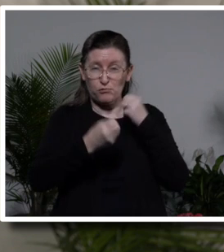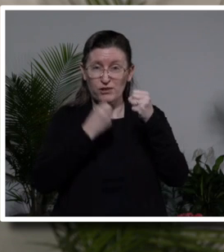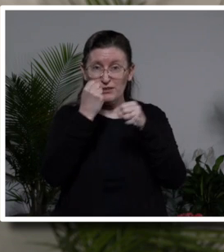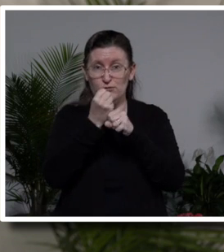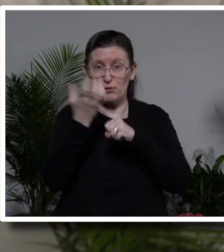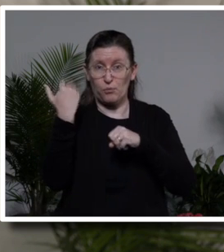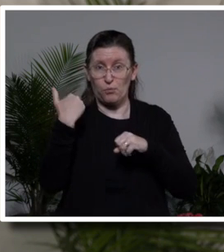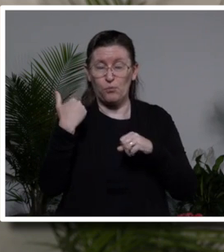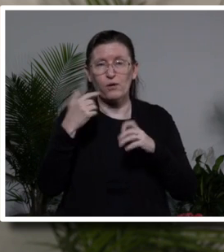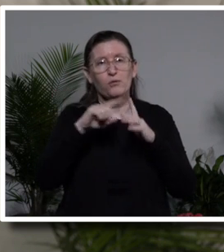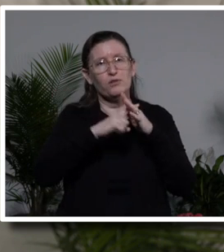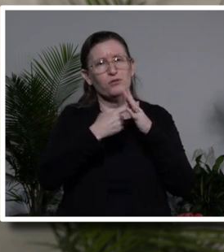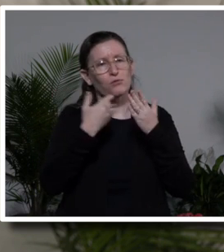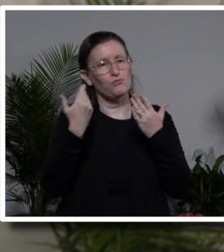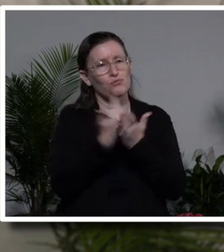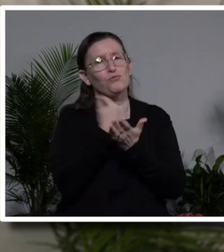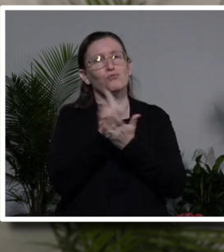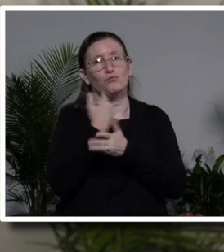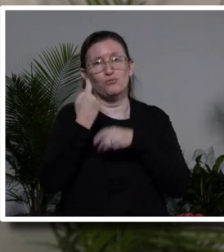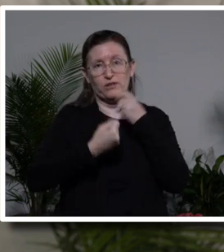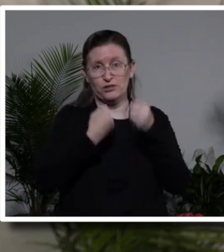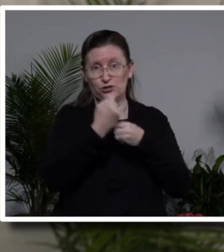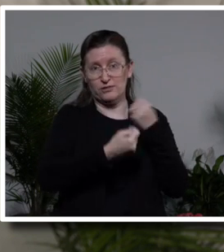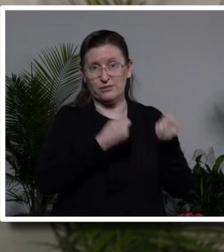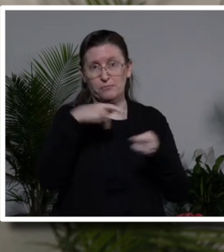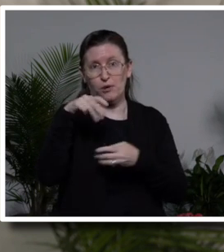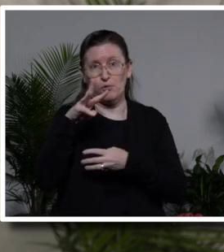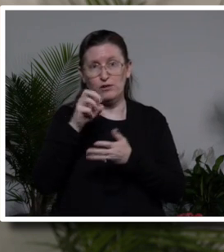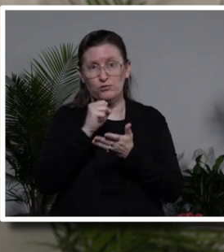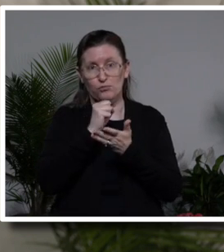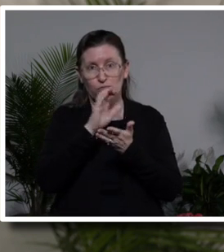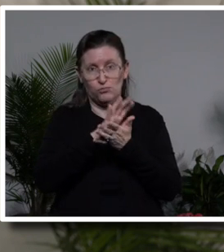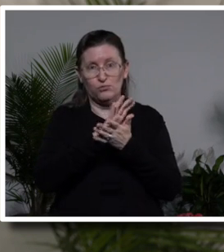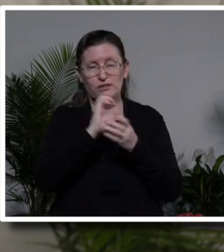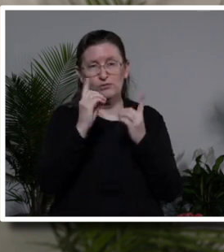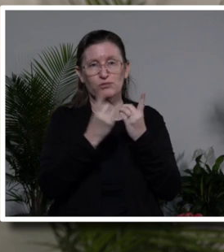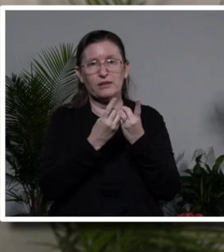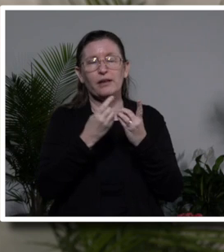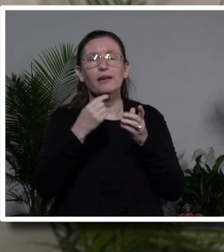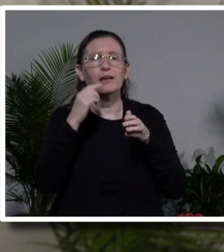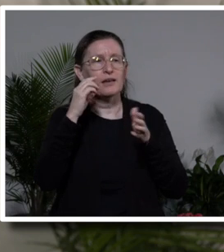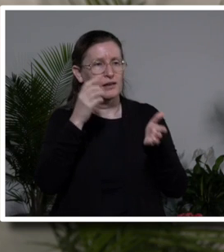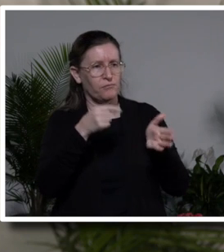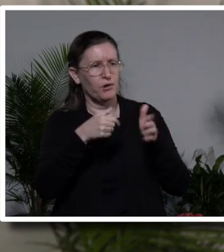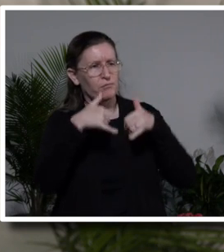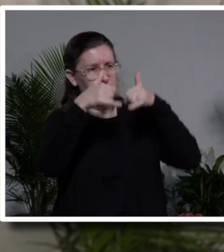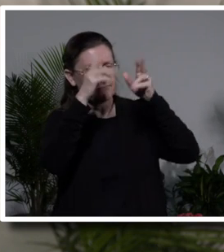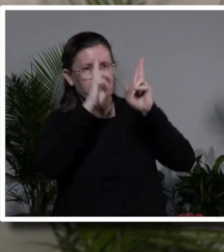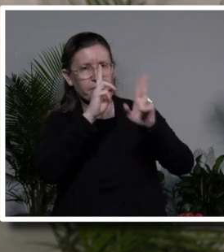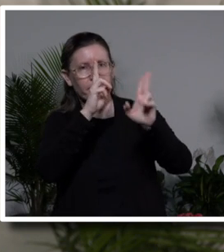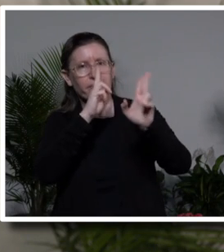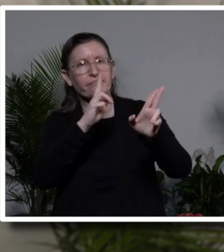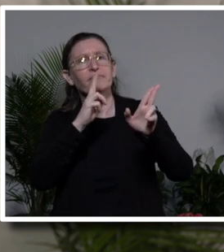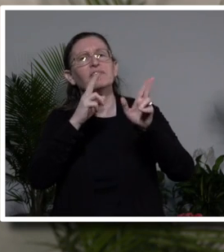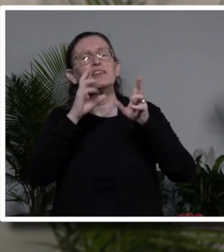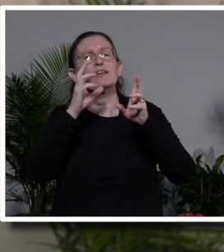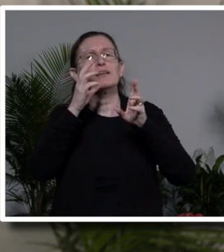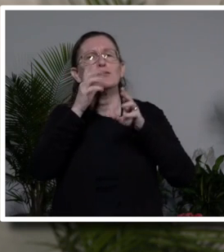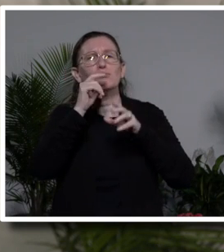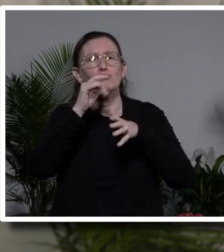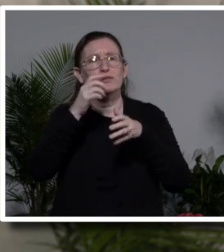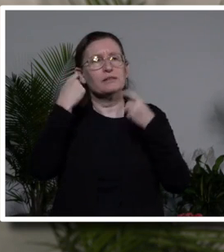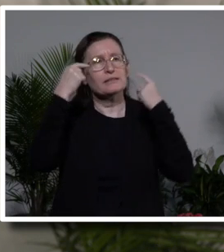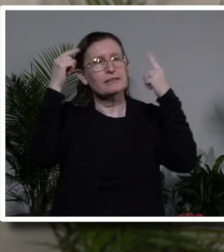4 years ago, we began a new tradition in the Parkway School District by recognizing our seniors who have excelled in